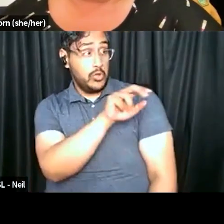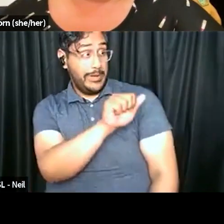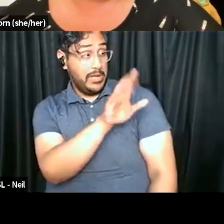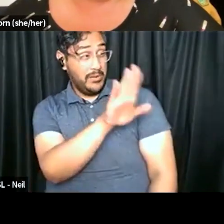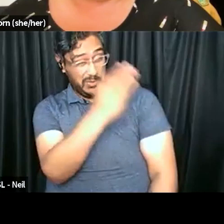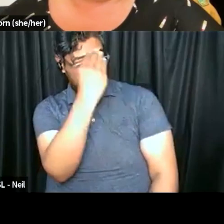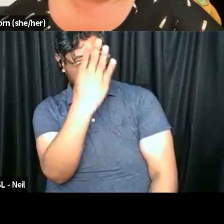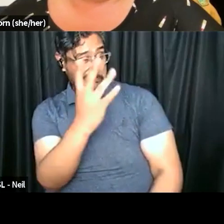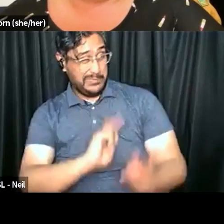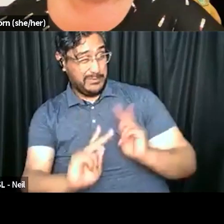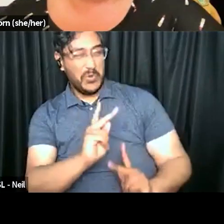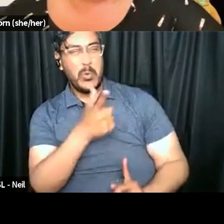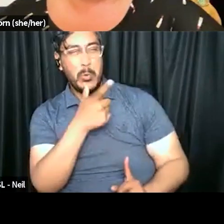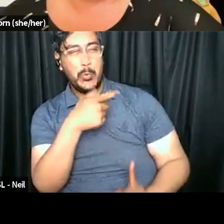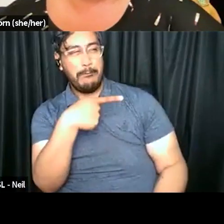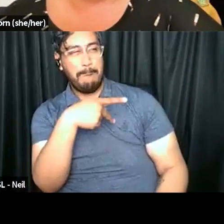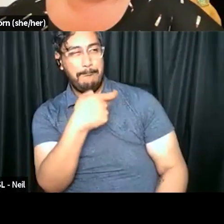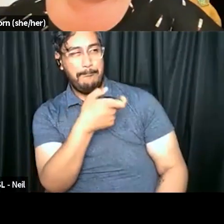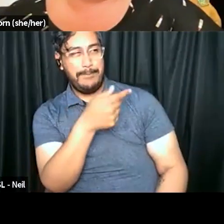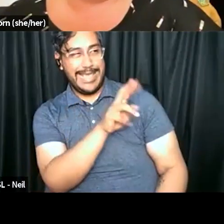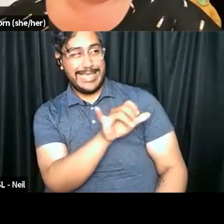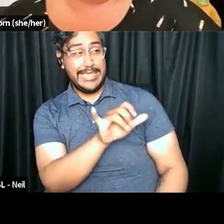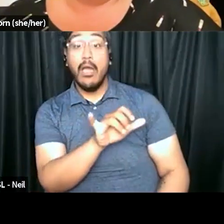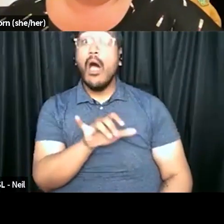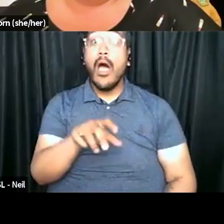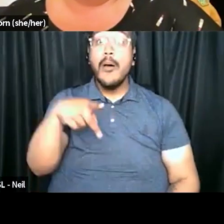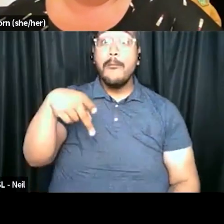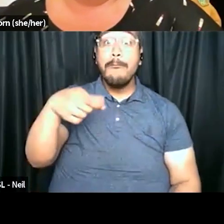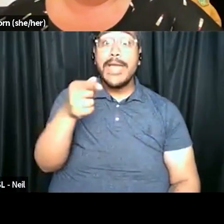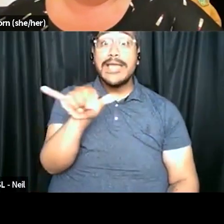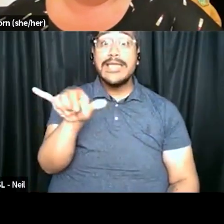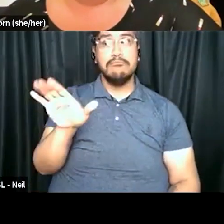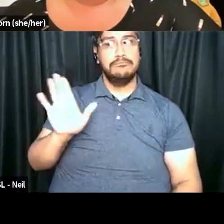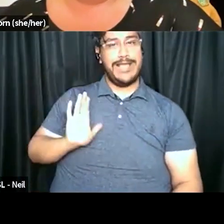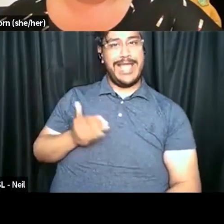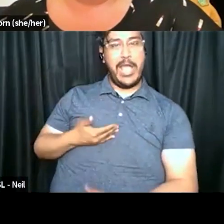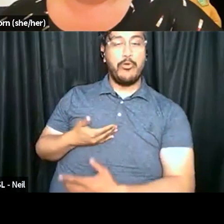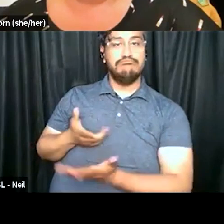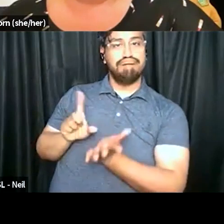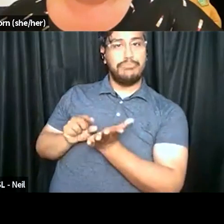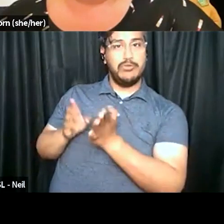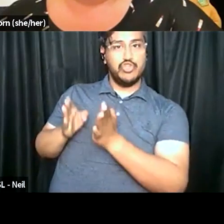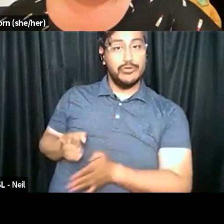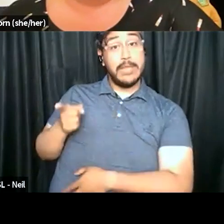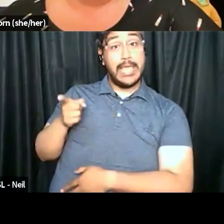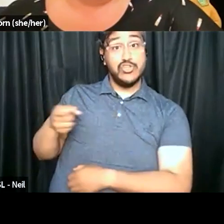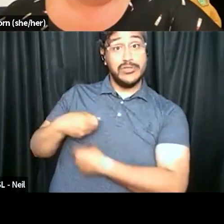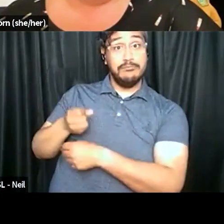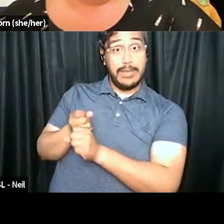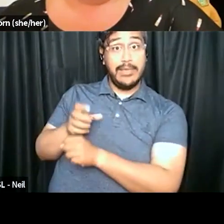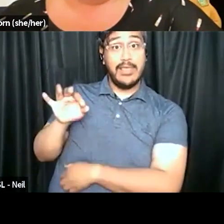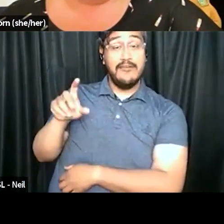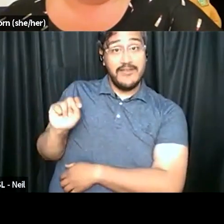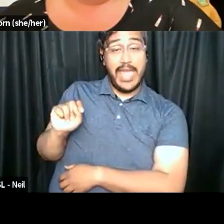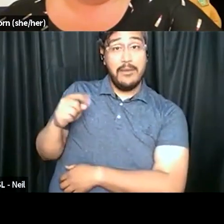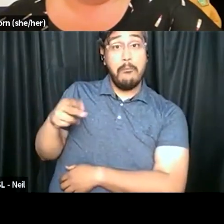Peggy is? Oh, Peggy Elam is our publisher, and she made the Fat Poets Society books